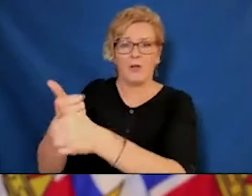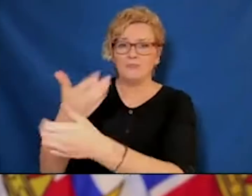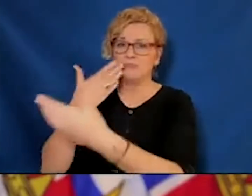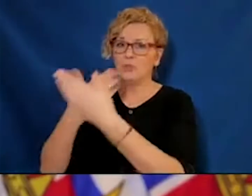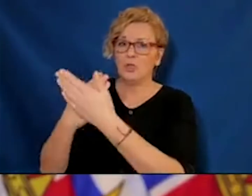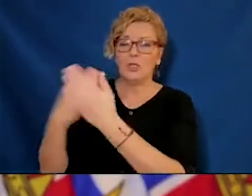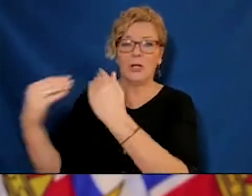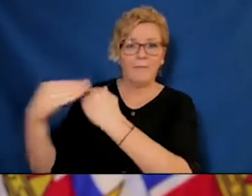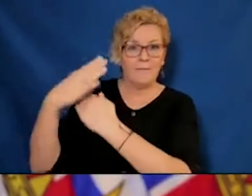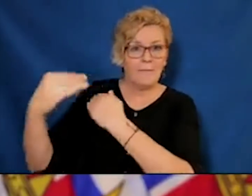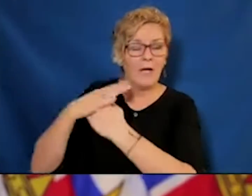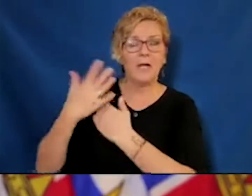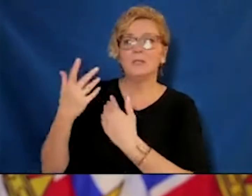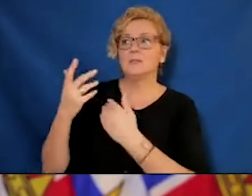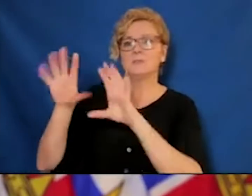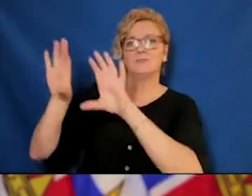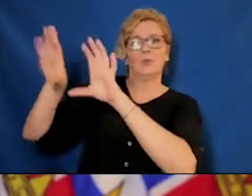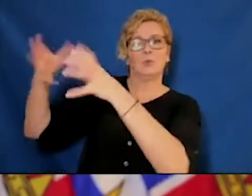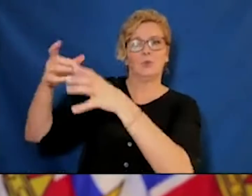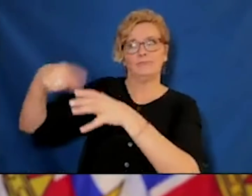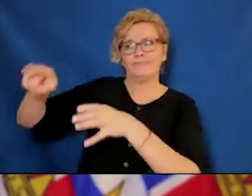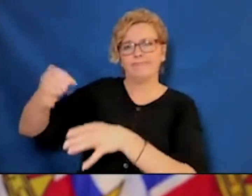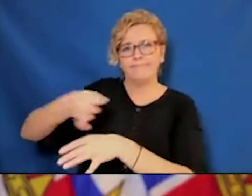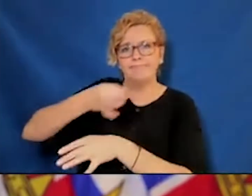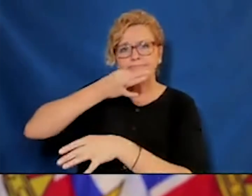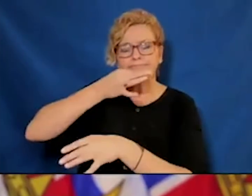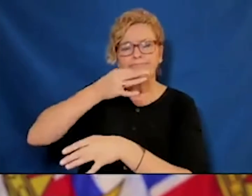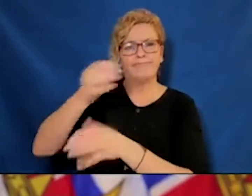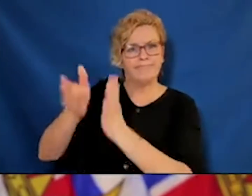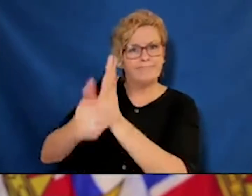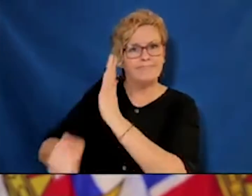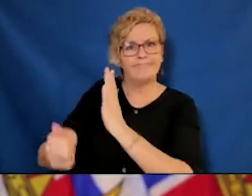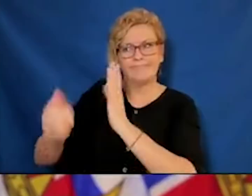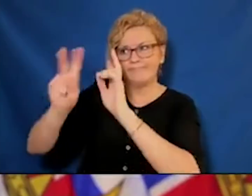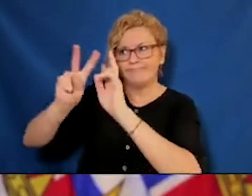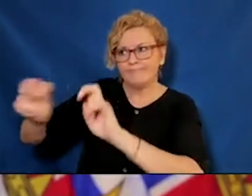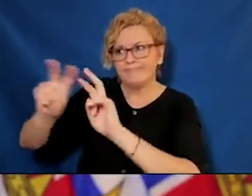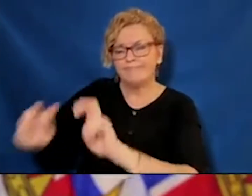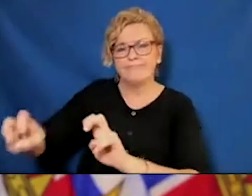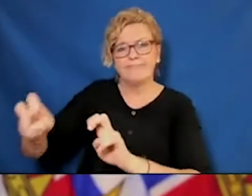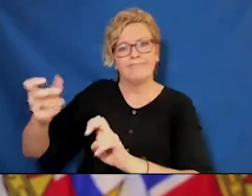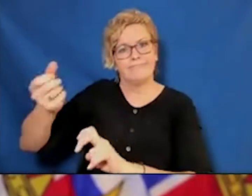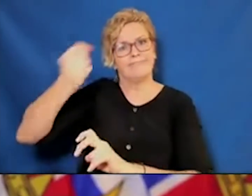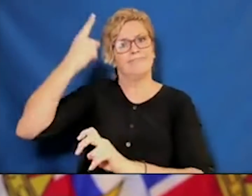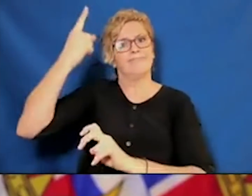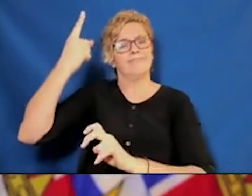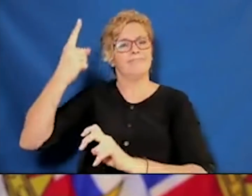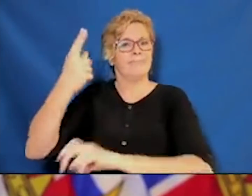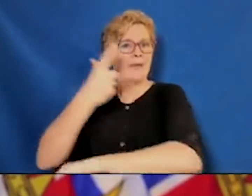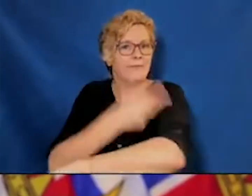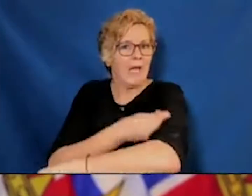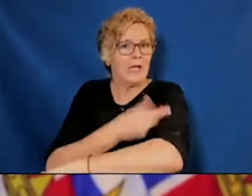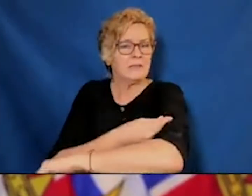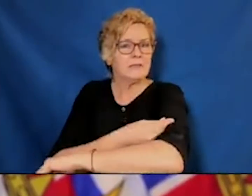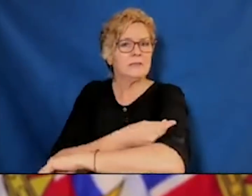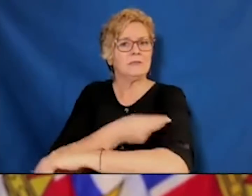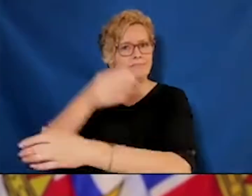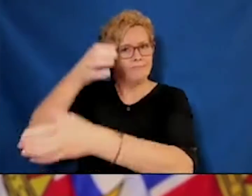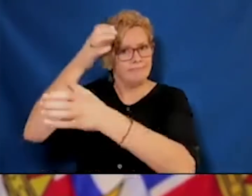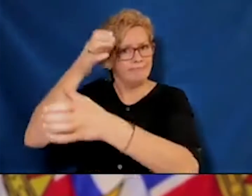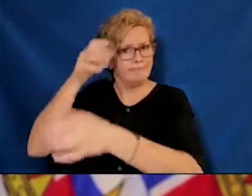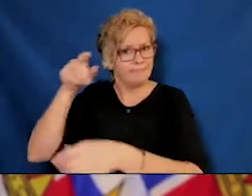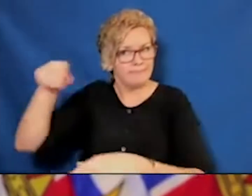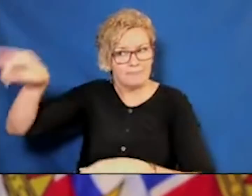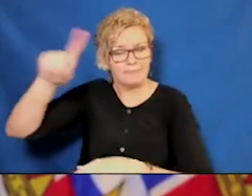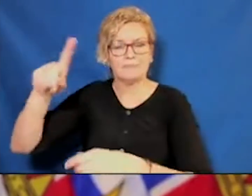Committee. As well, we have looked at guidance from the National Advisory Committee on Immunization in Canada, which is